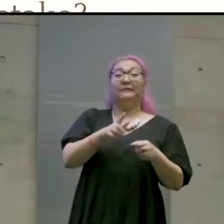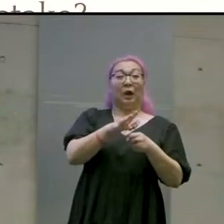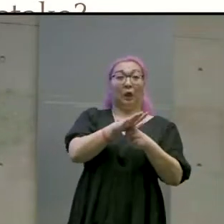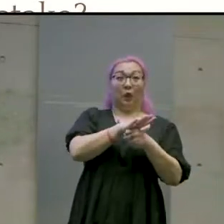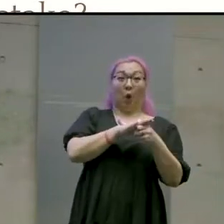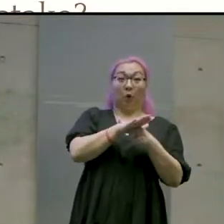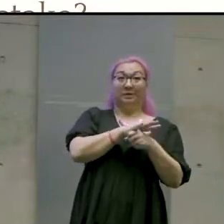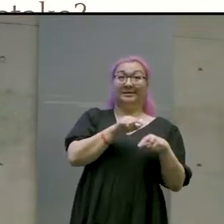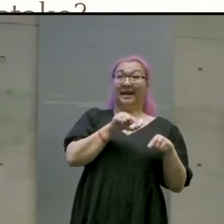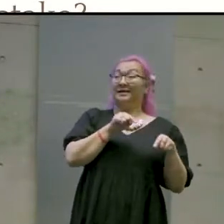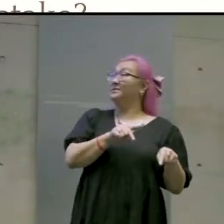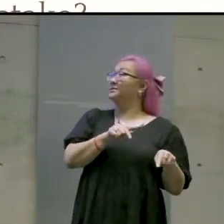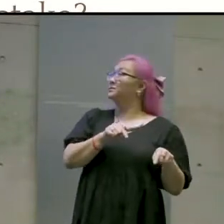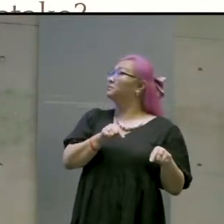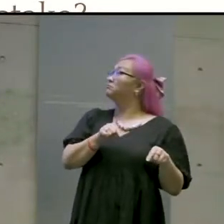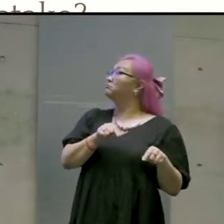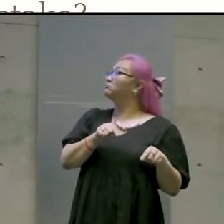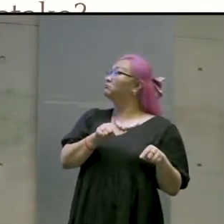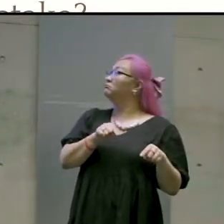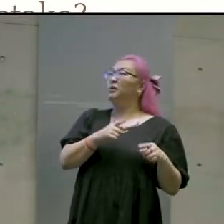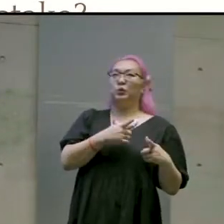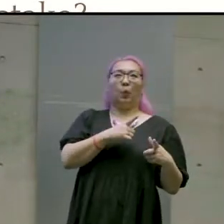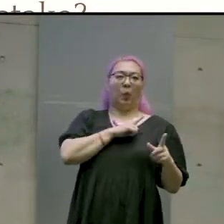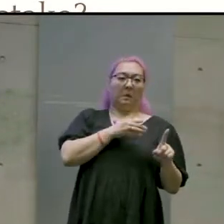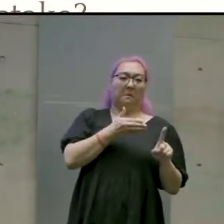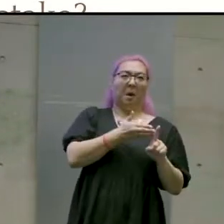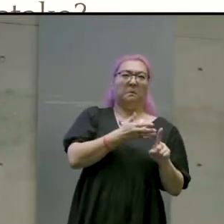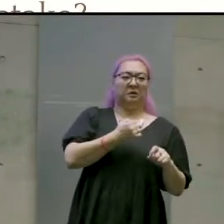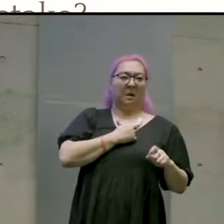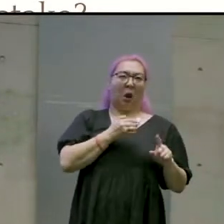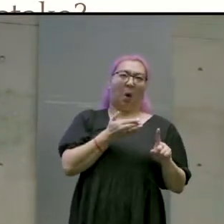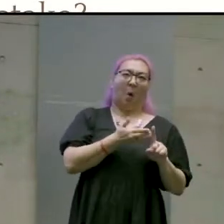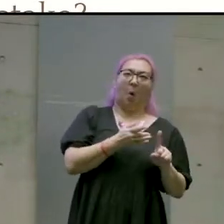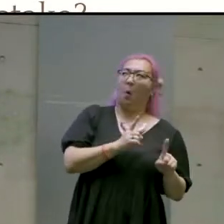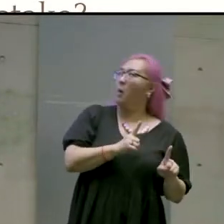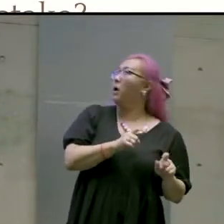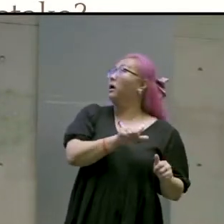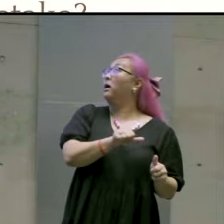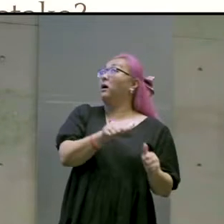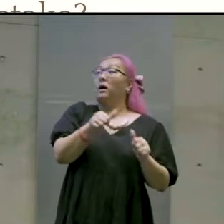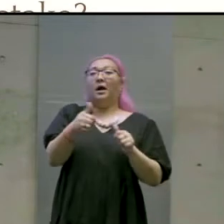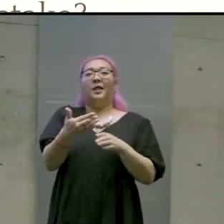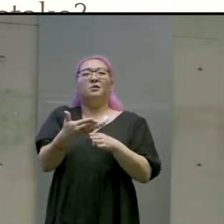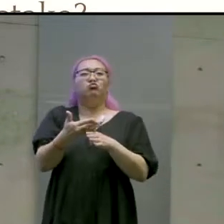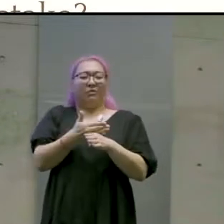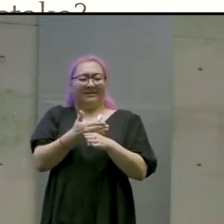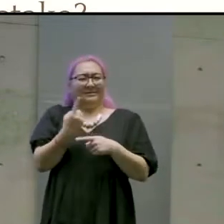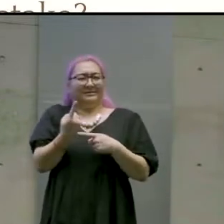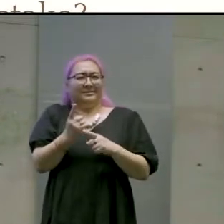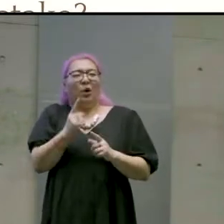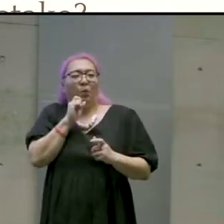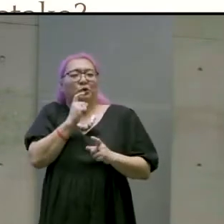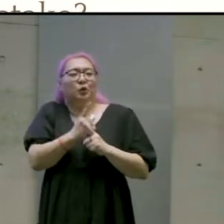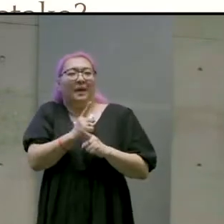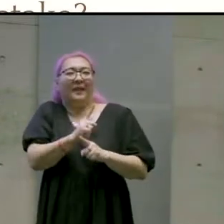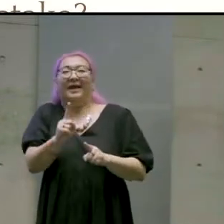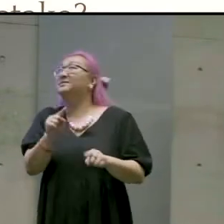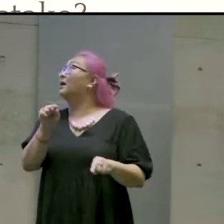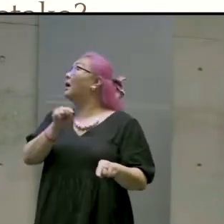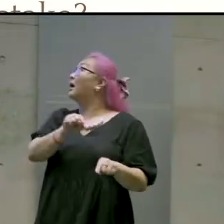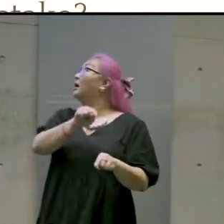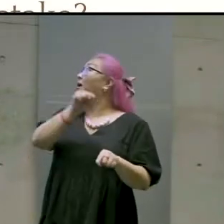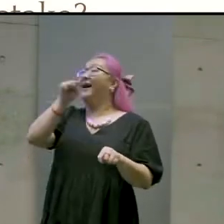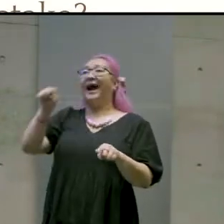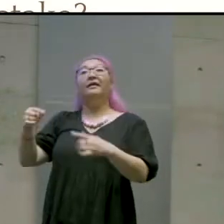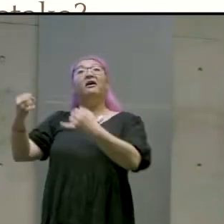is some context that's high level, the purpose, why do I care, what's my goal? There's a precedence, I'll talk about that in a minute, and then failure, what's at stake, what